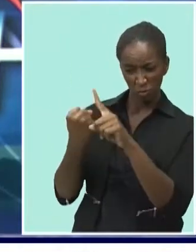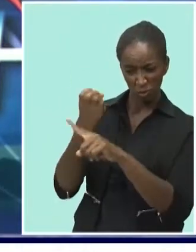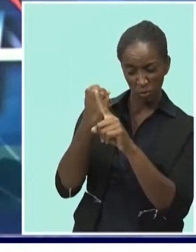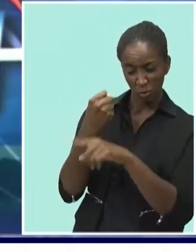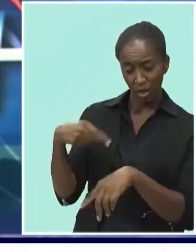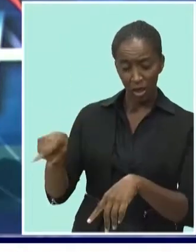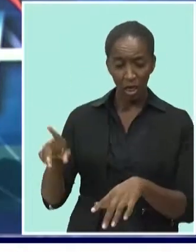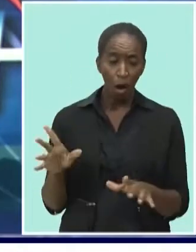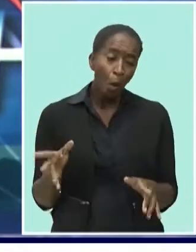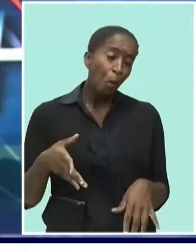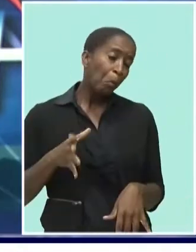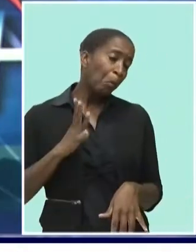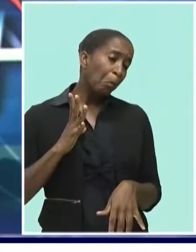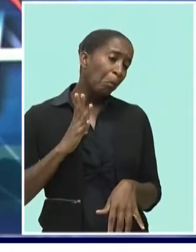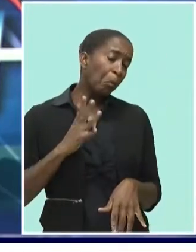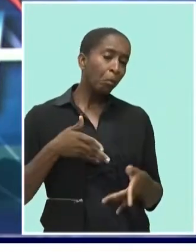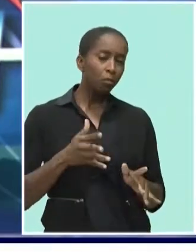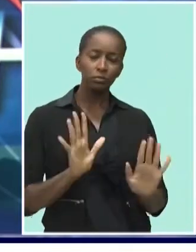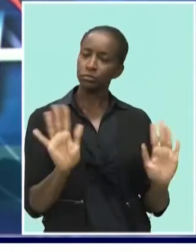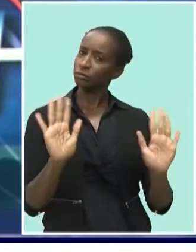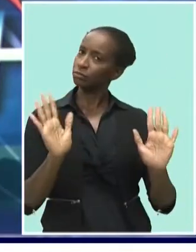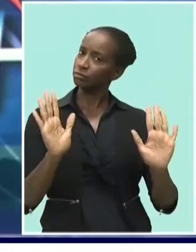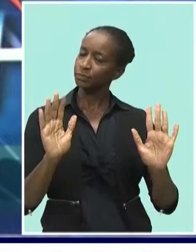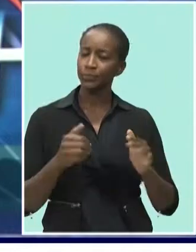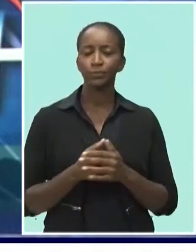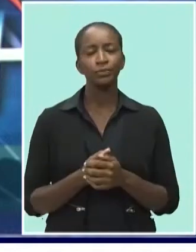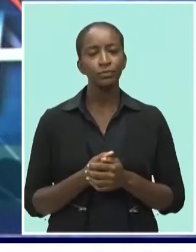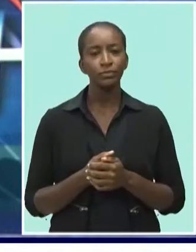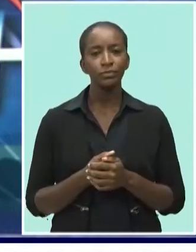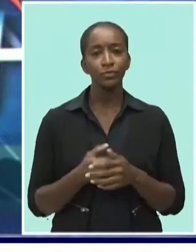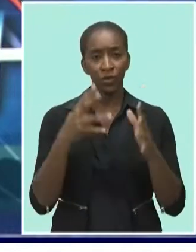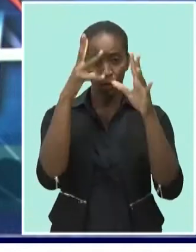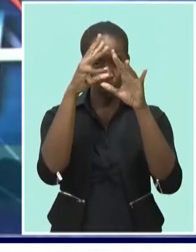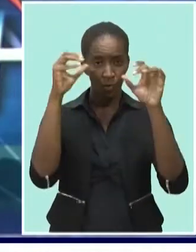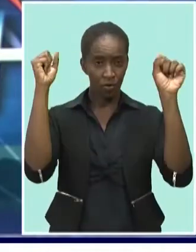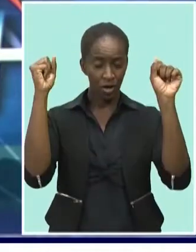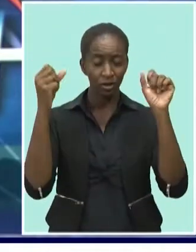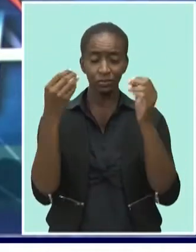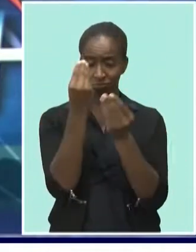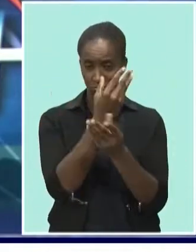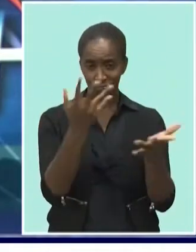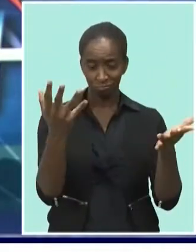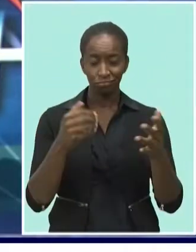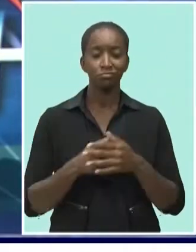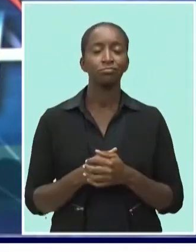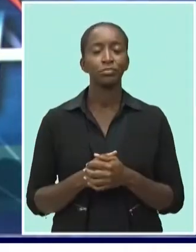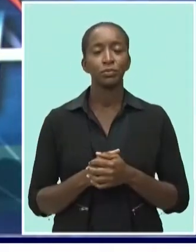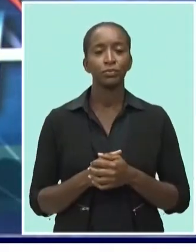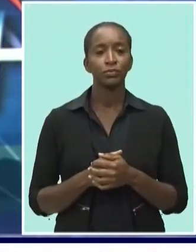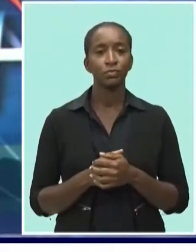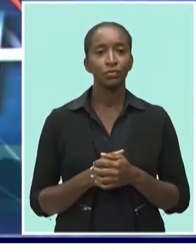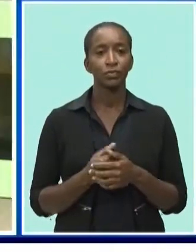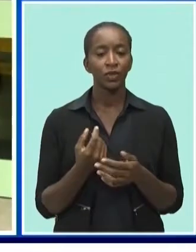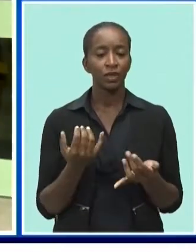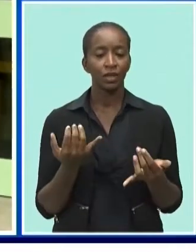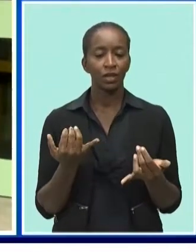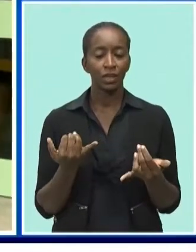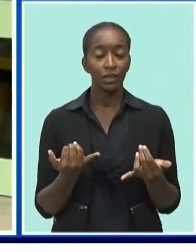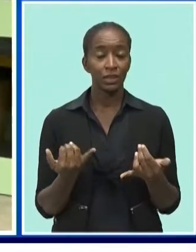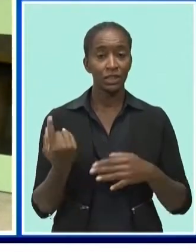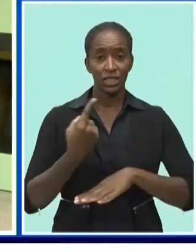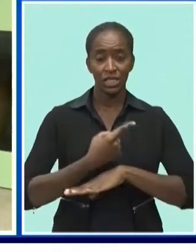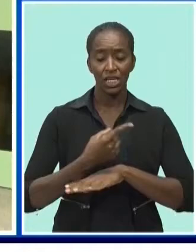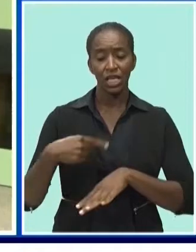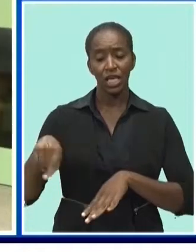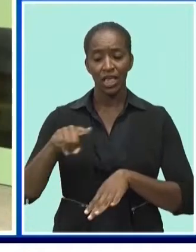during a mass meeting at Solidarity House earlier today. Our Sharika Griffith was there and filed this report. Teachers from